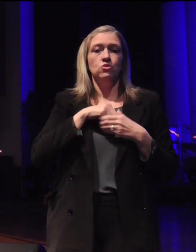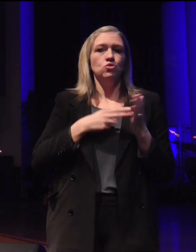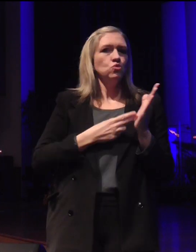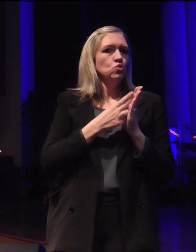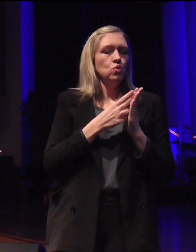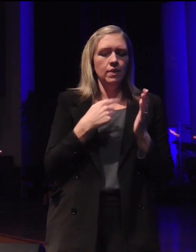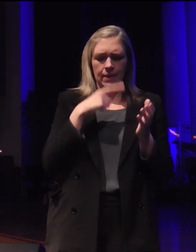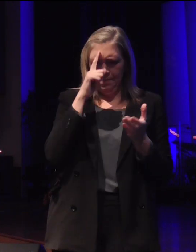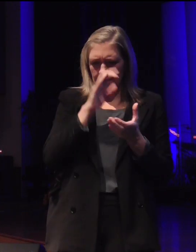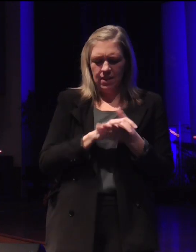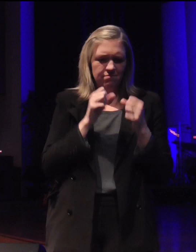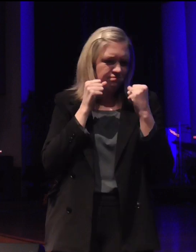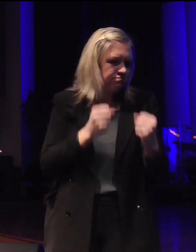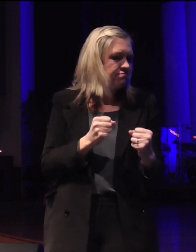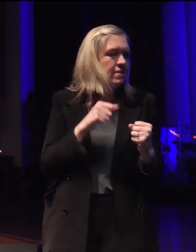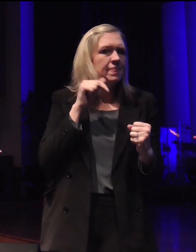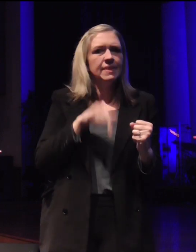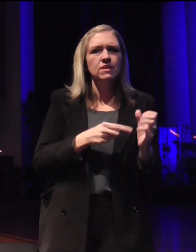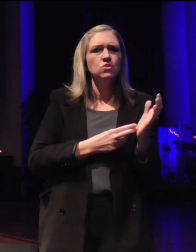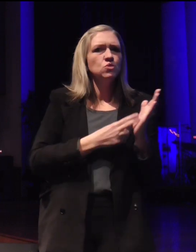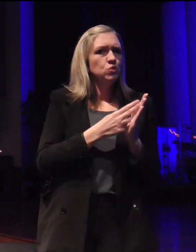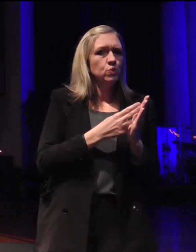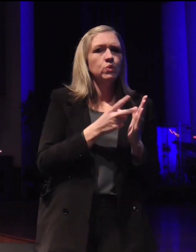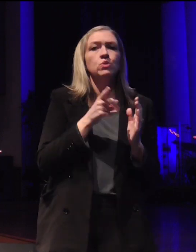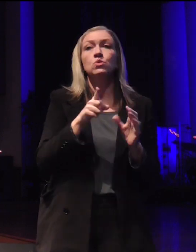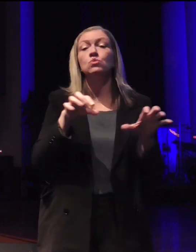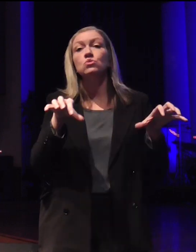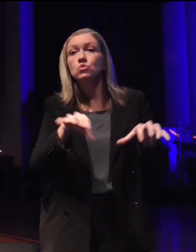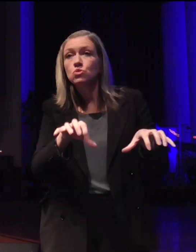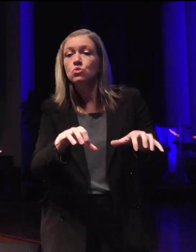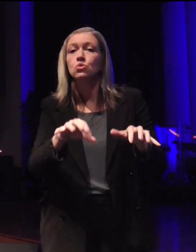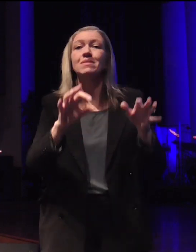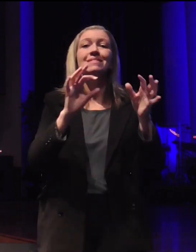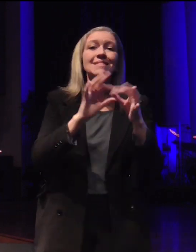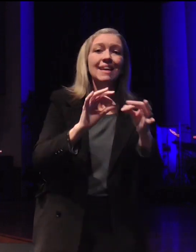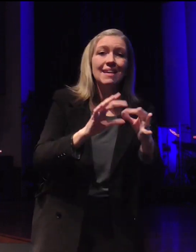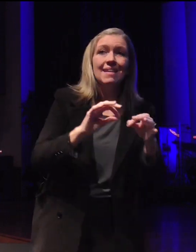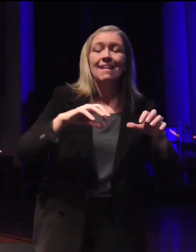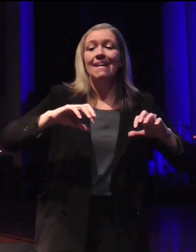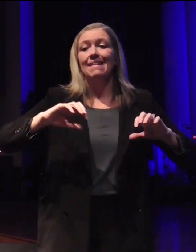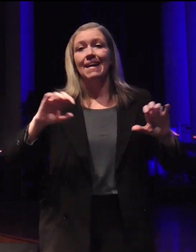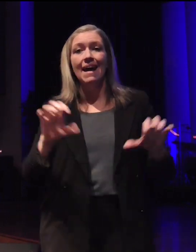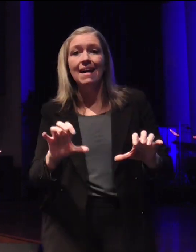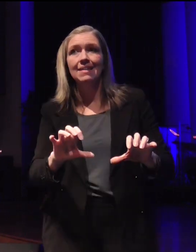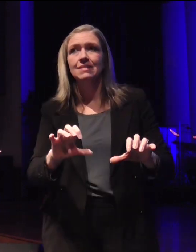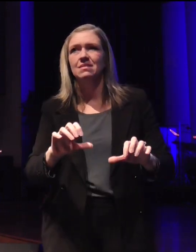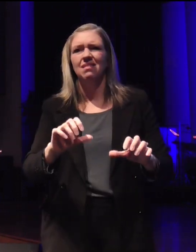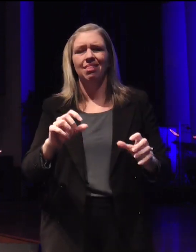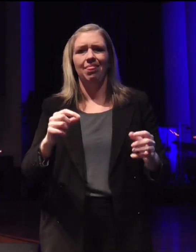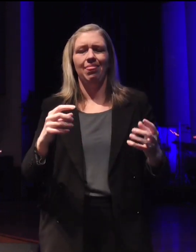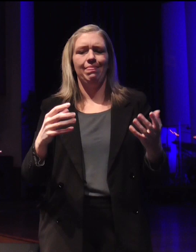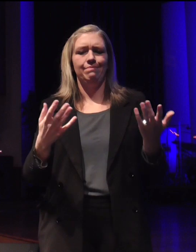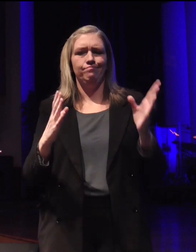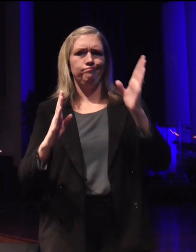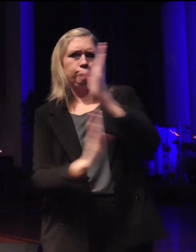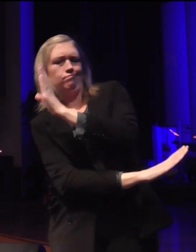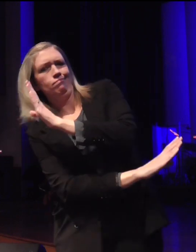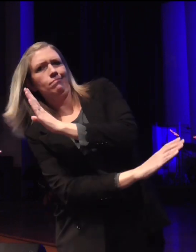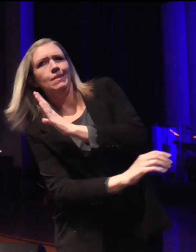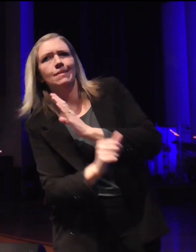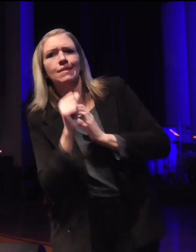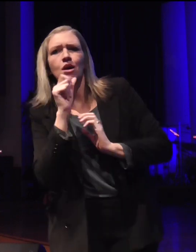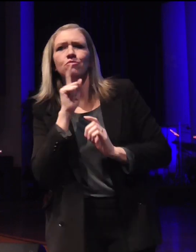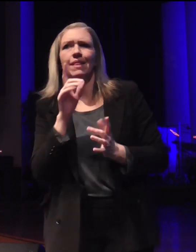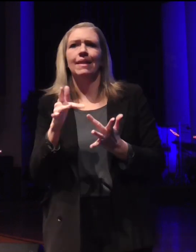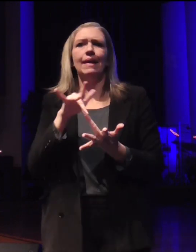so passionately that you do things and say things and act in ways that aren't in alignment with who you really think